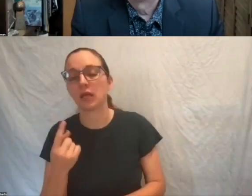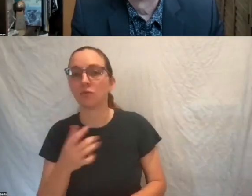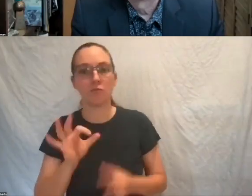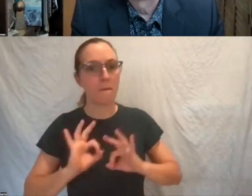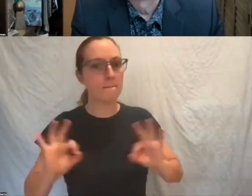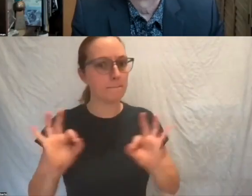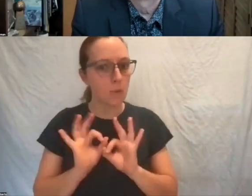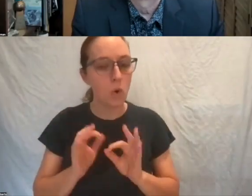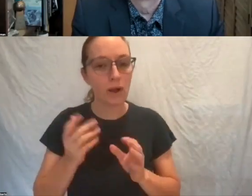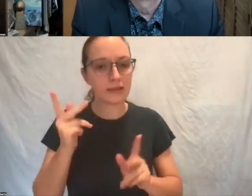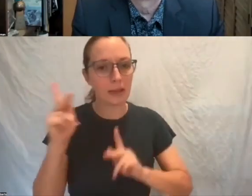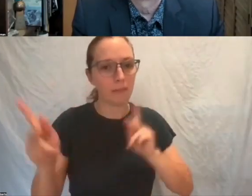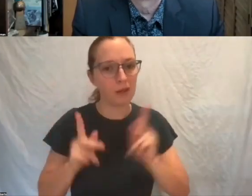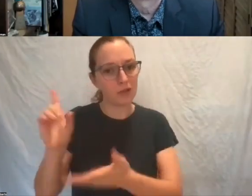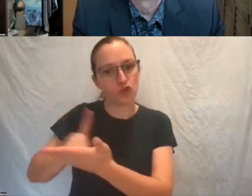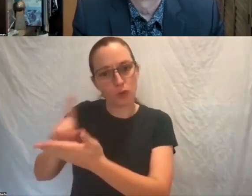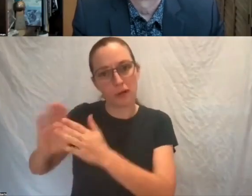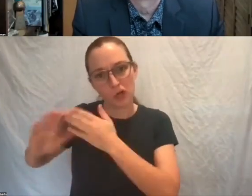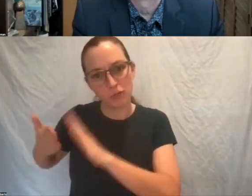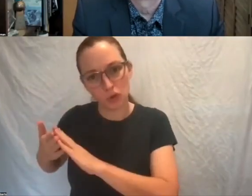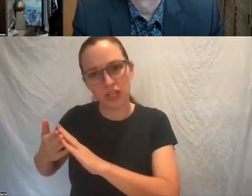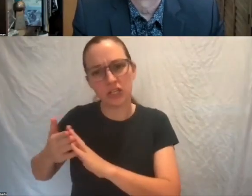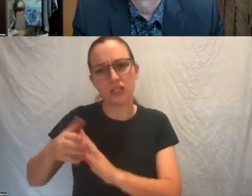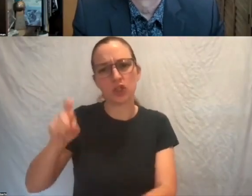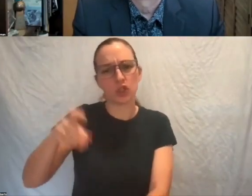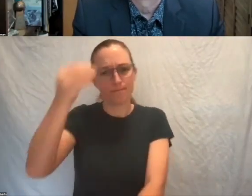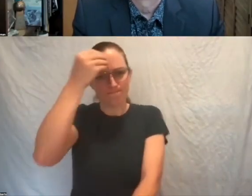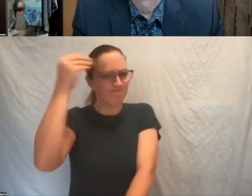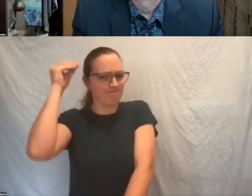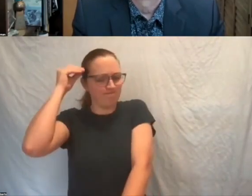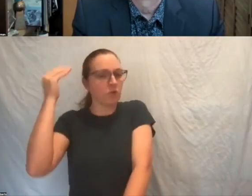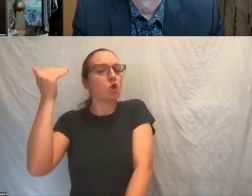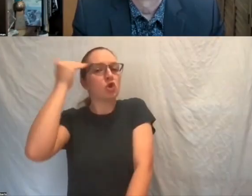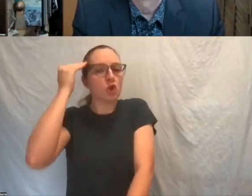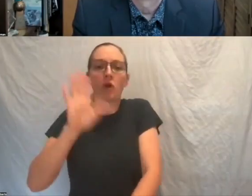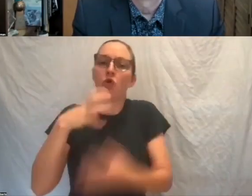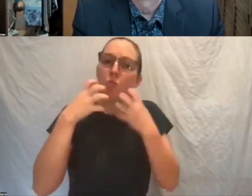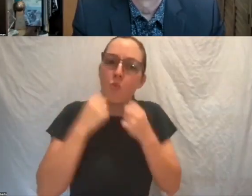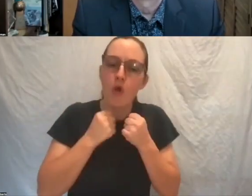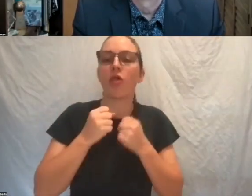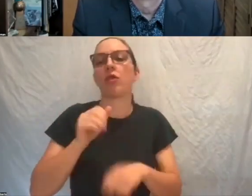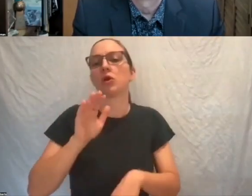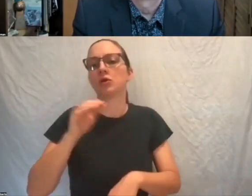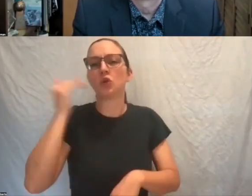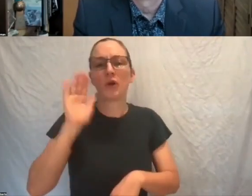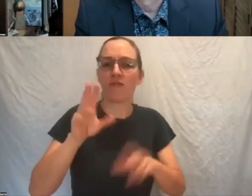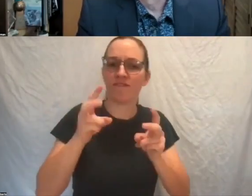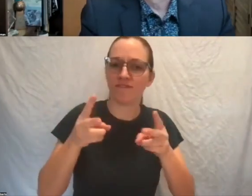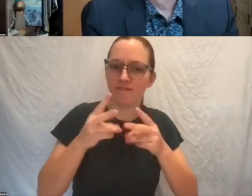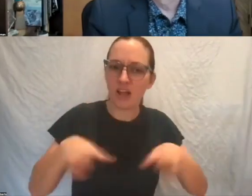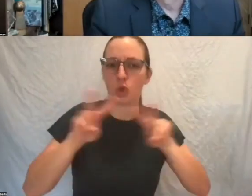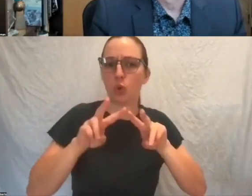within marginalized communities should hold on to, is knowing their worth and knowing what they can do and that it's not them and it's